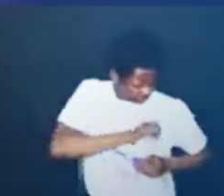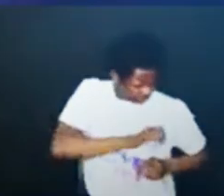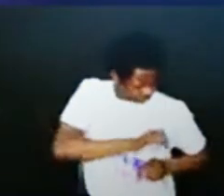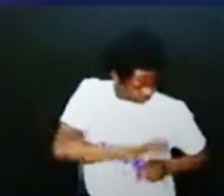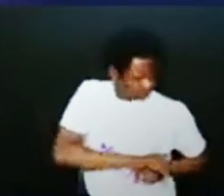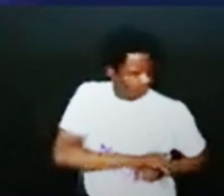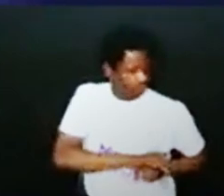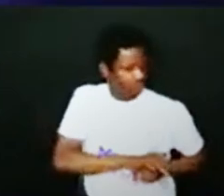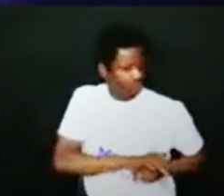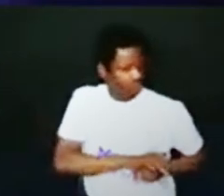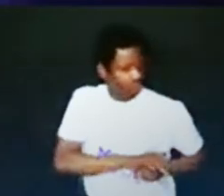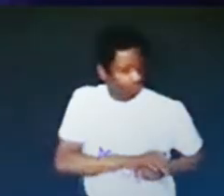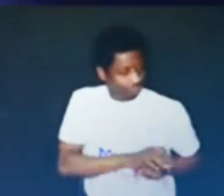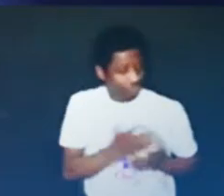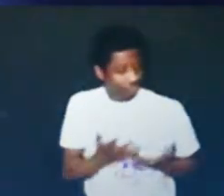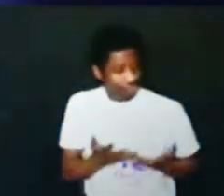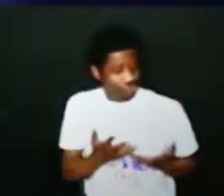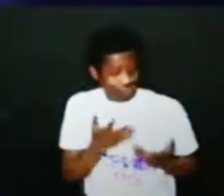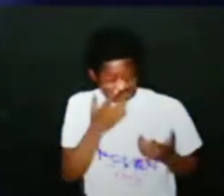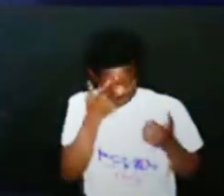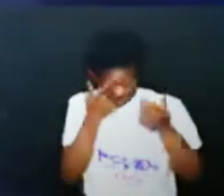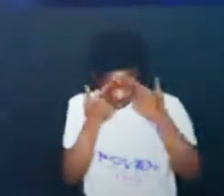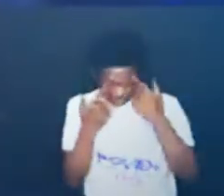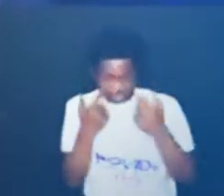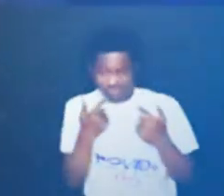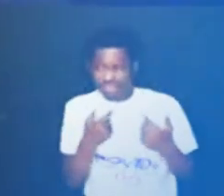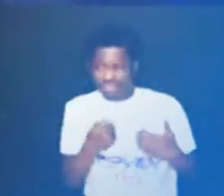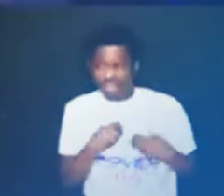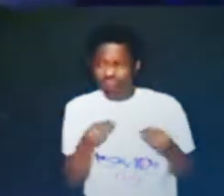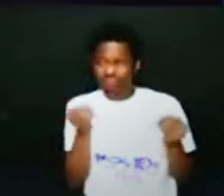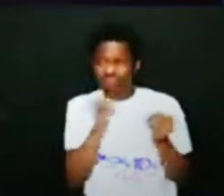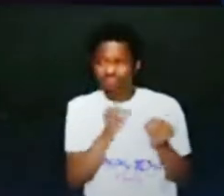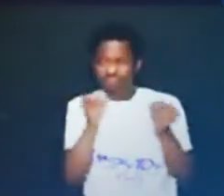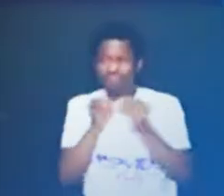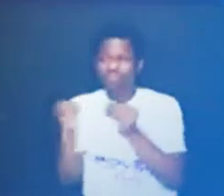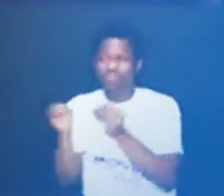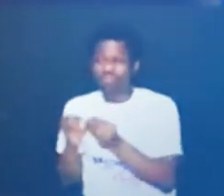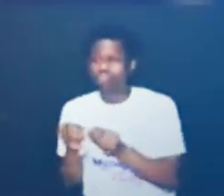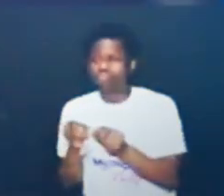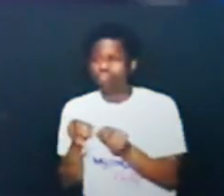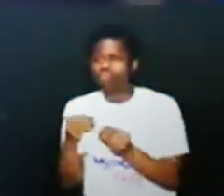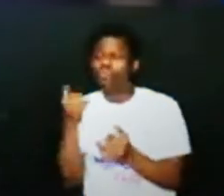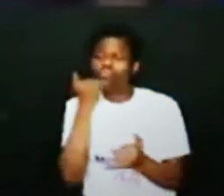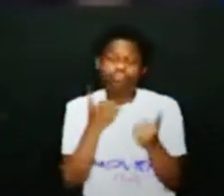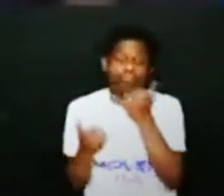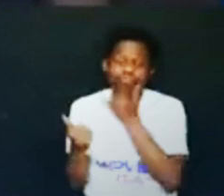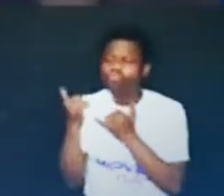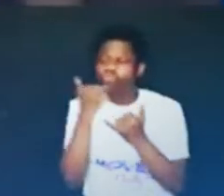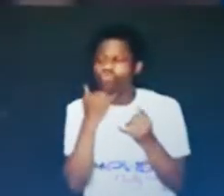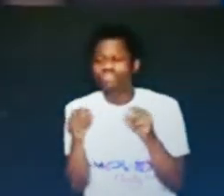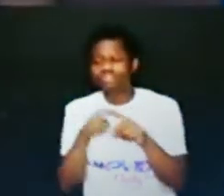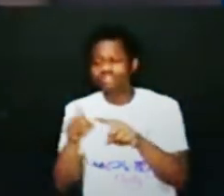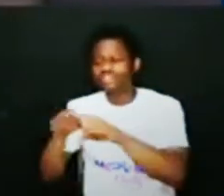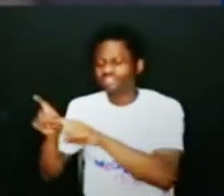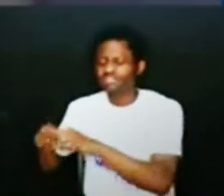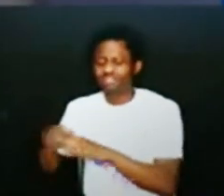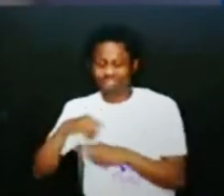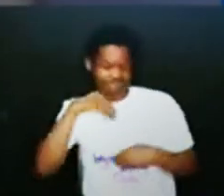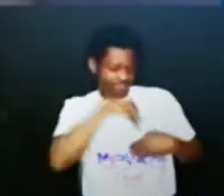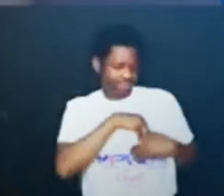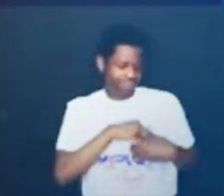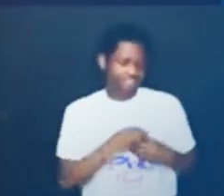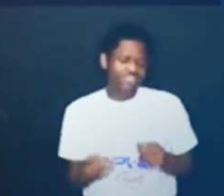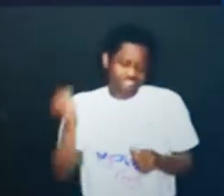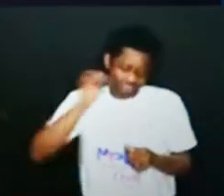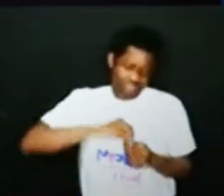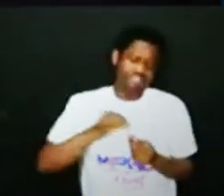of compounds of offenses. Adofunum nipa could do sabia no peso or chia ya odia wu munuswa wa yenisa isan